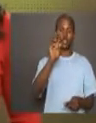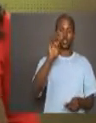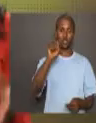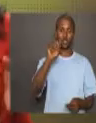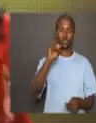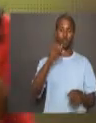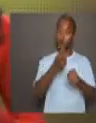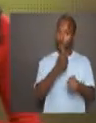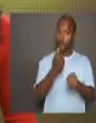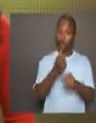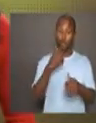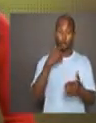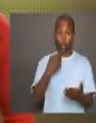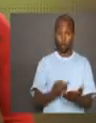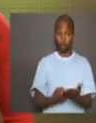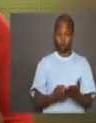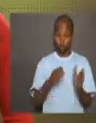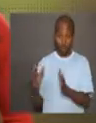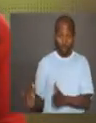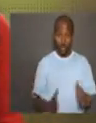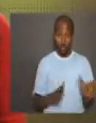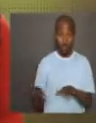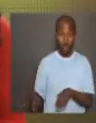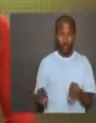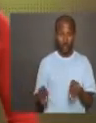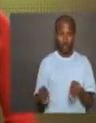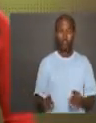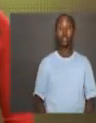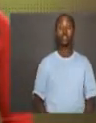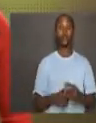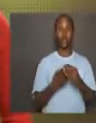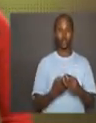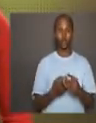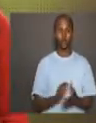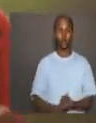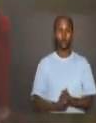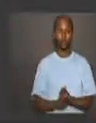proofs. Are you ready, students? Let us begin.